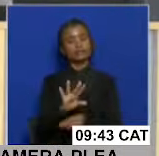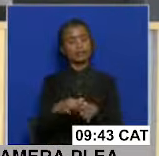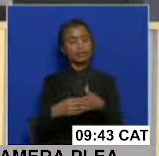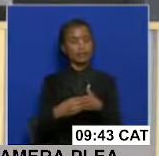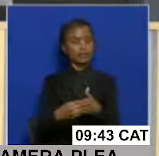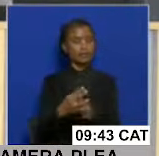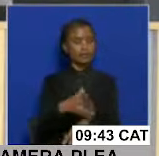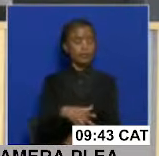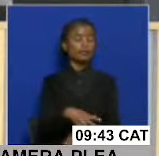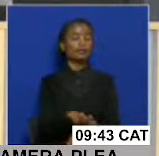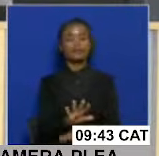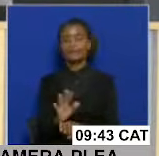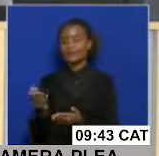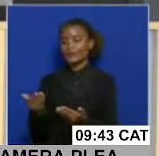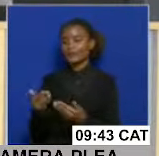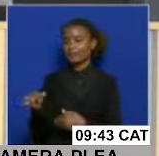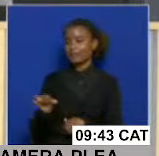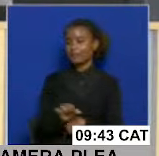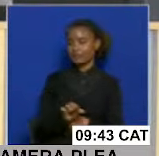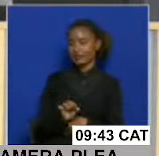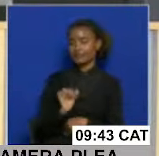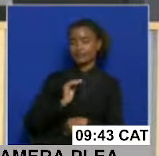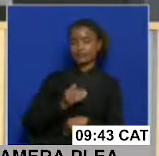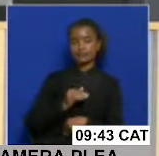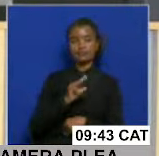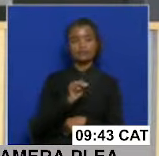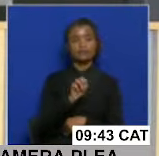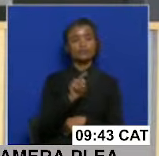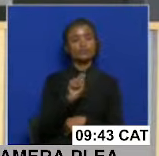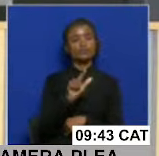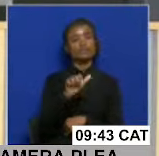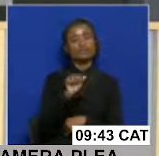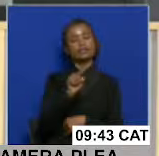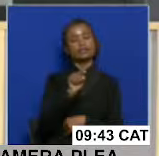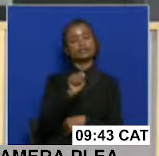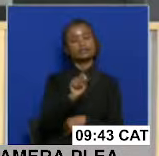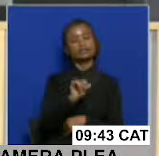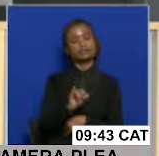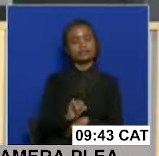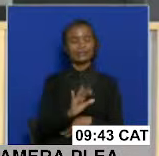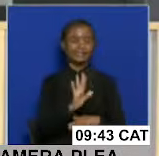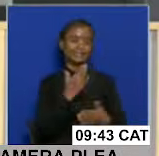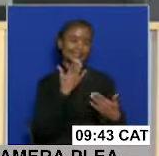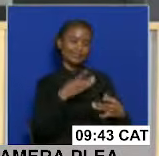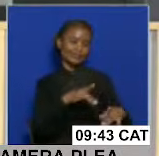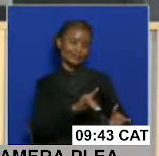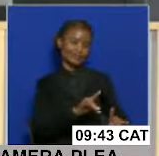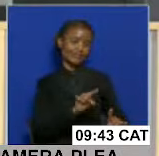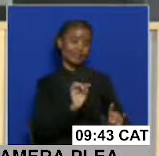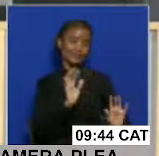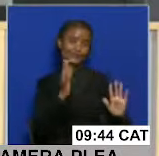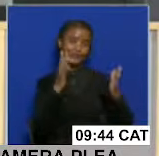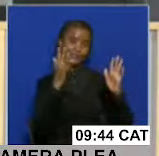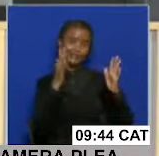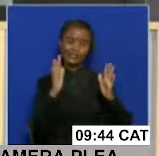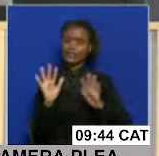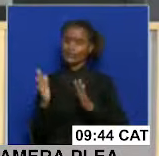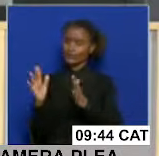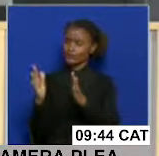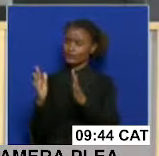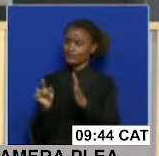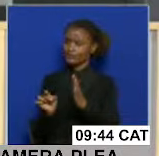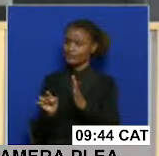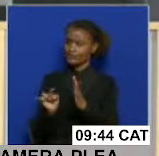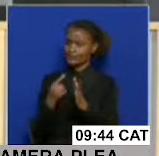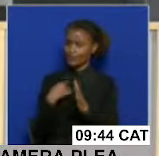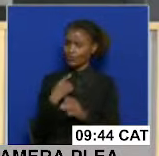you, Chairperson. Thank you. And congratulations. I won't say on what. Let the curious